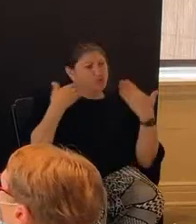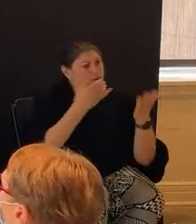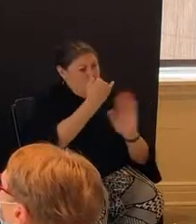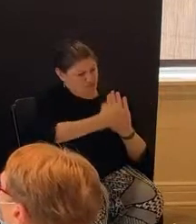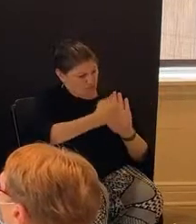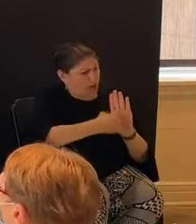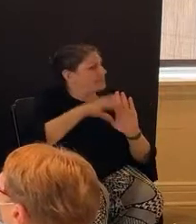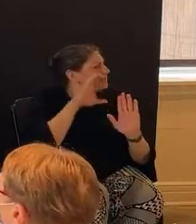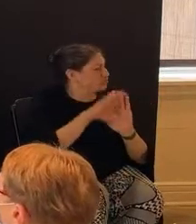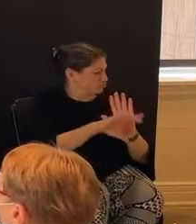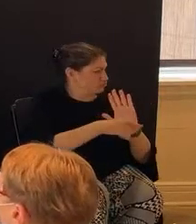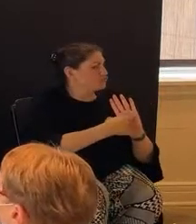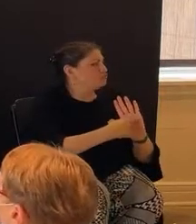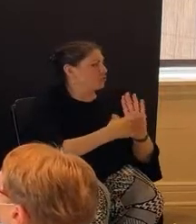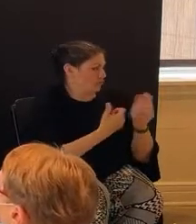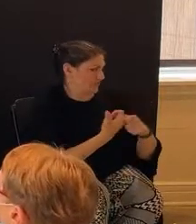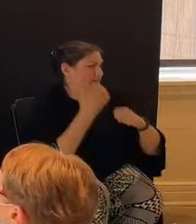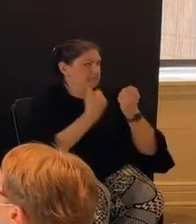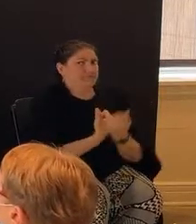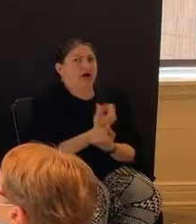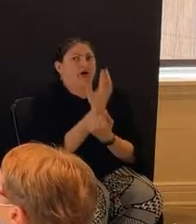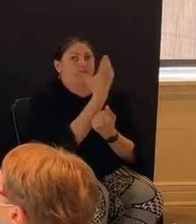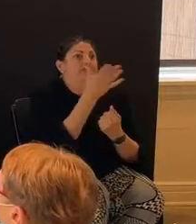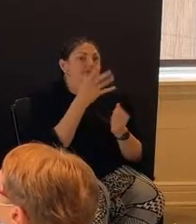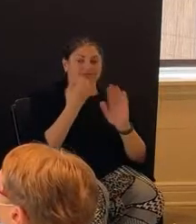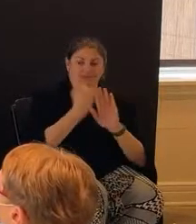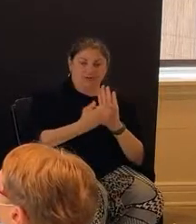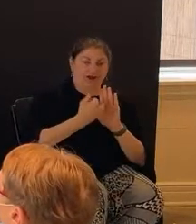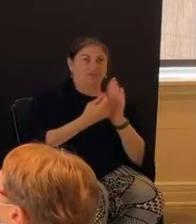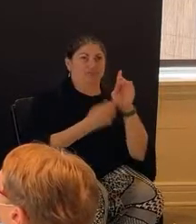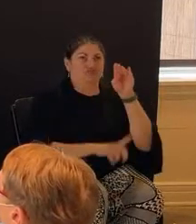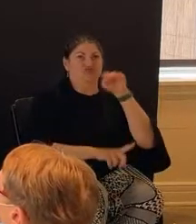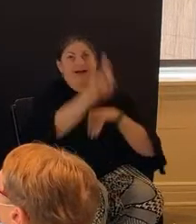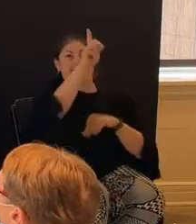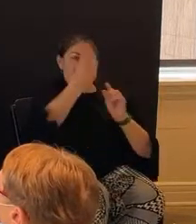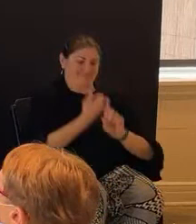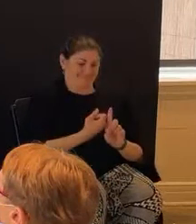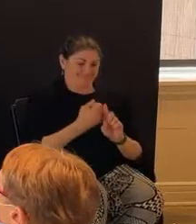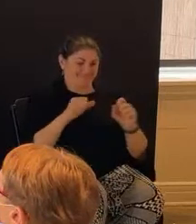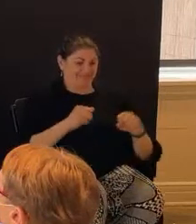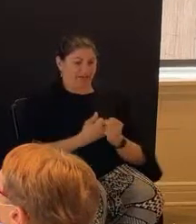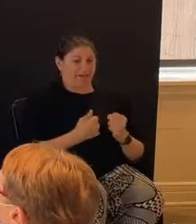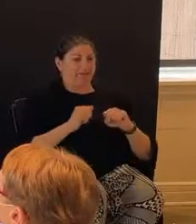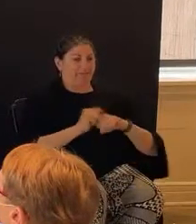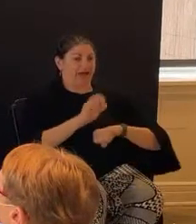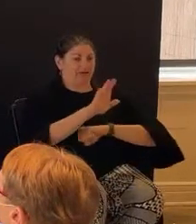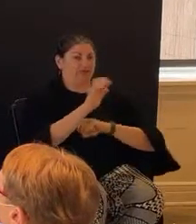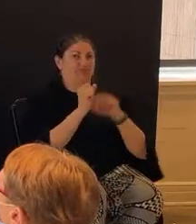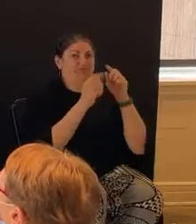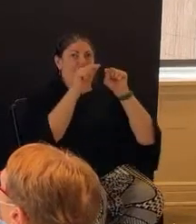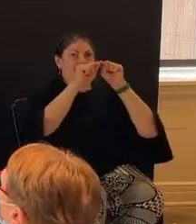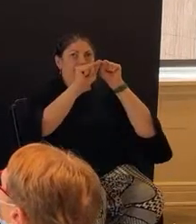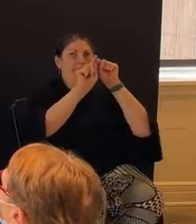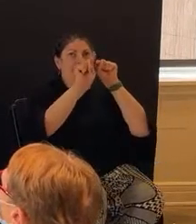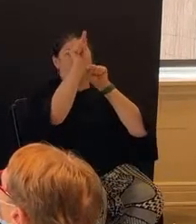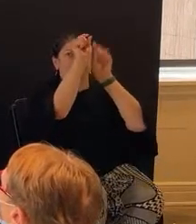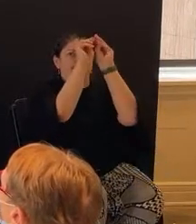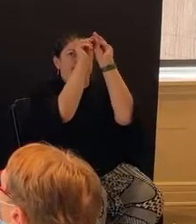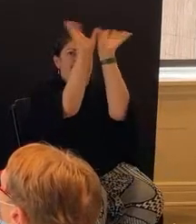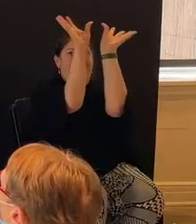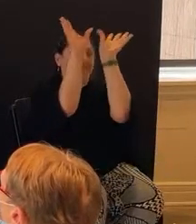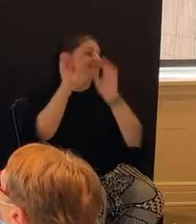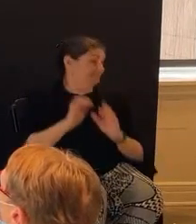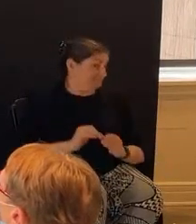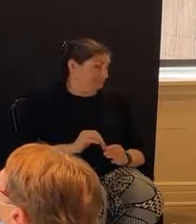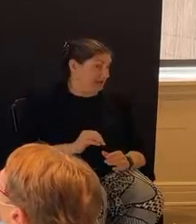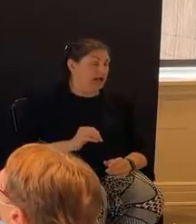And so in that sense, when you think of the way that of lands that are affected, it's pretty equal around the mountain, but Mount